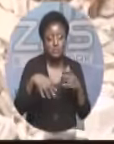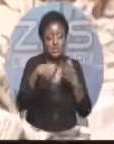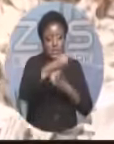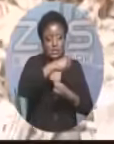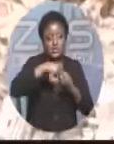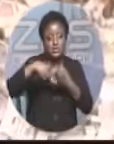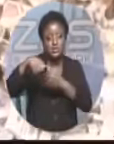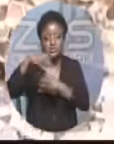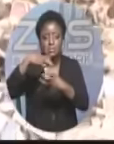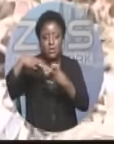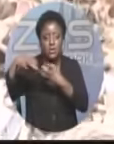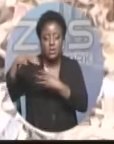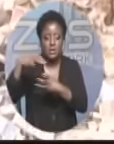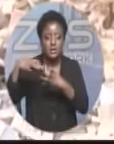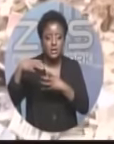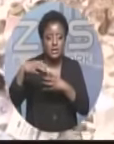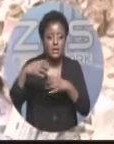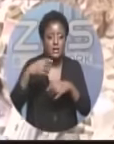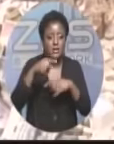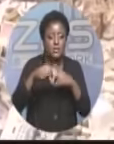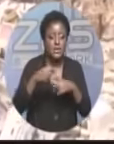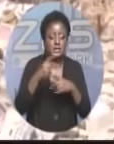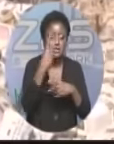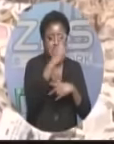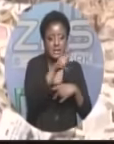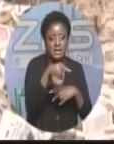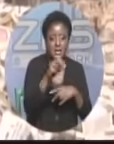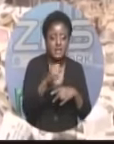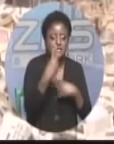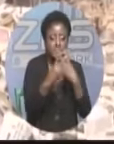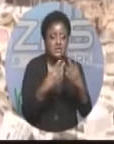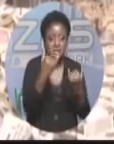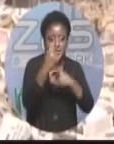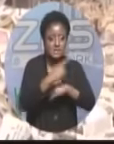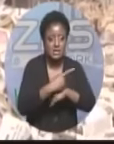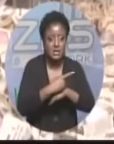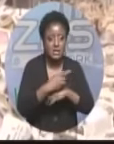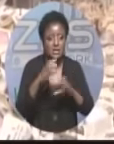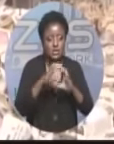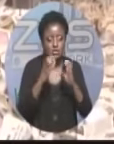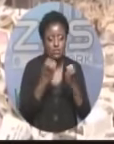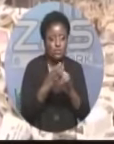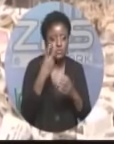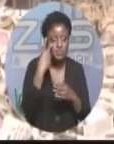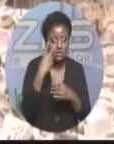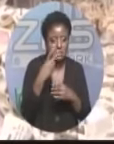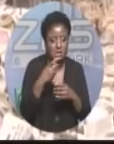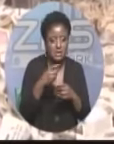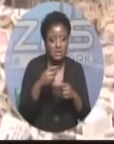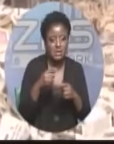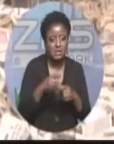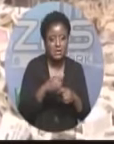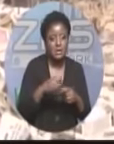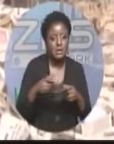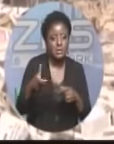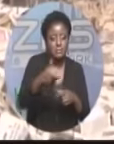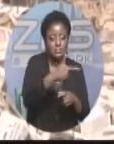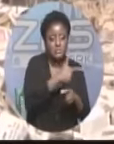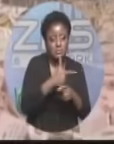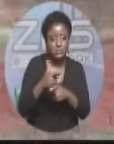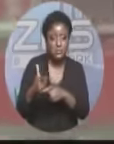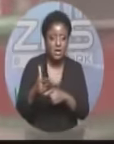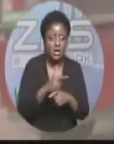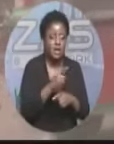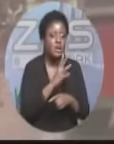dump site today, crews were seen breaking bales of recyclable products and drenching it with water in an attempt to suppress the levels of